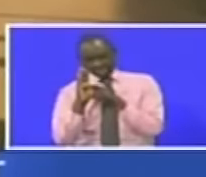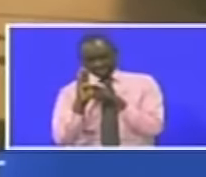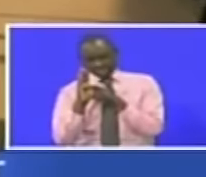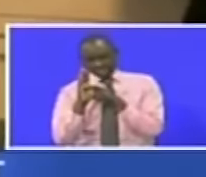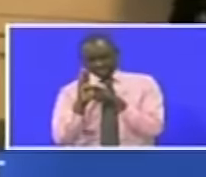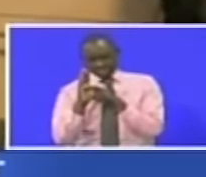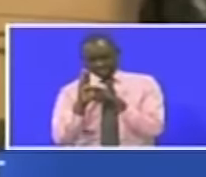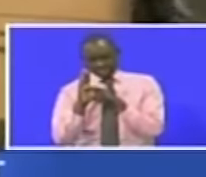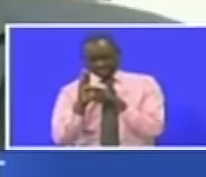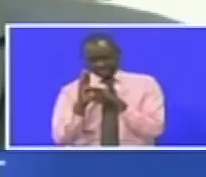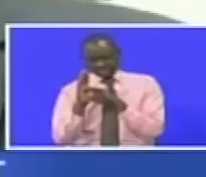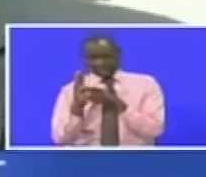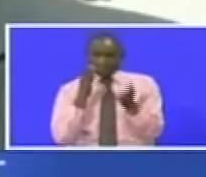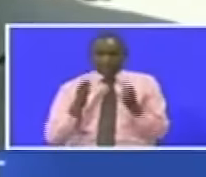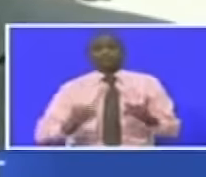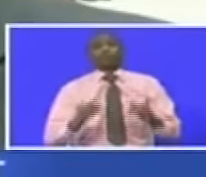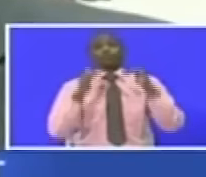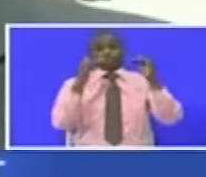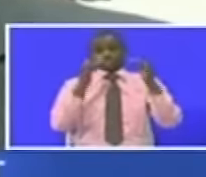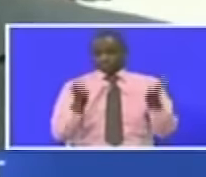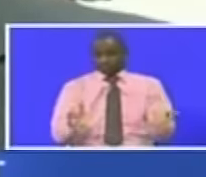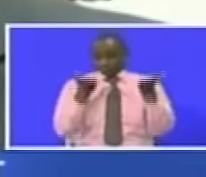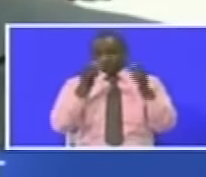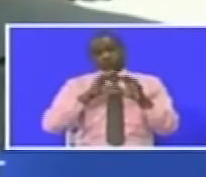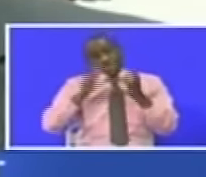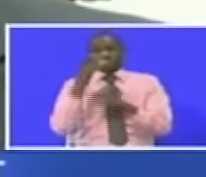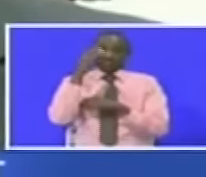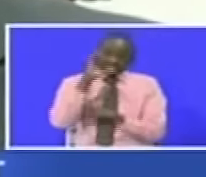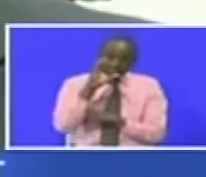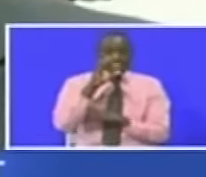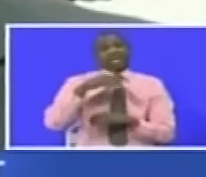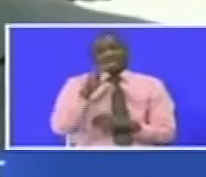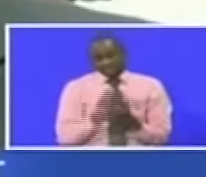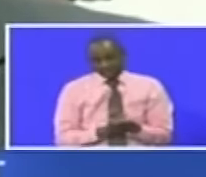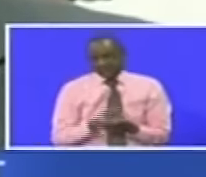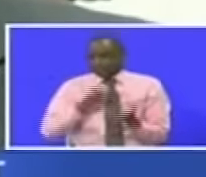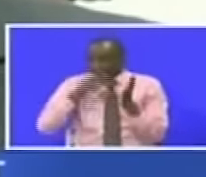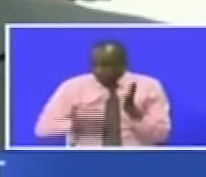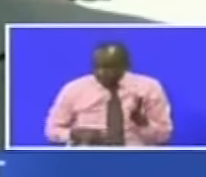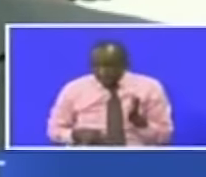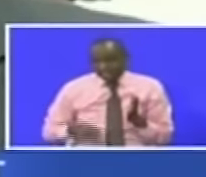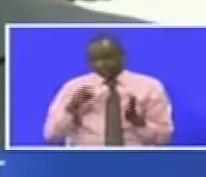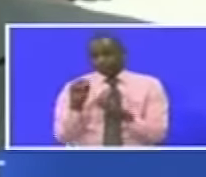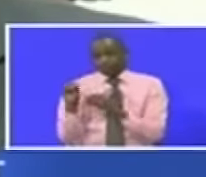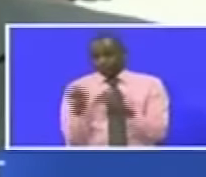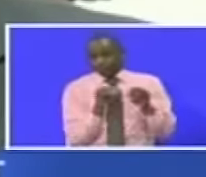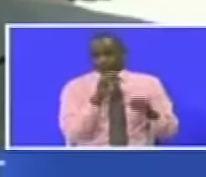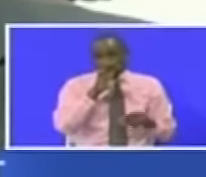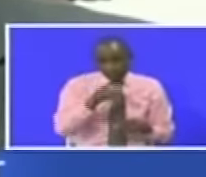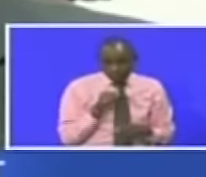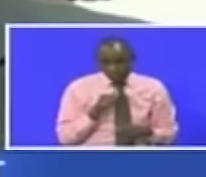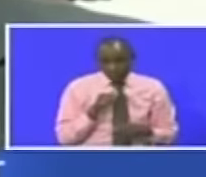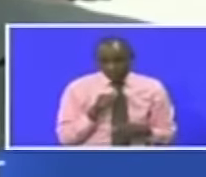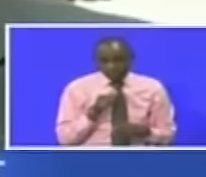being, let me say, promoted to class C and higher, which means again that they were moving from